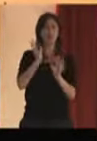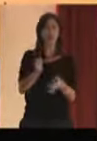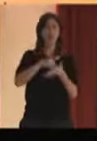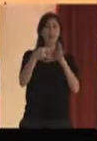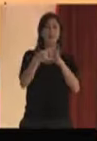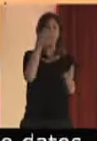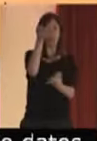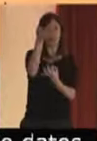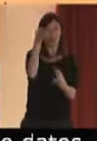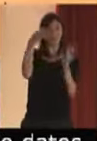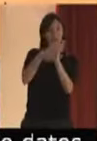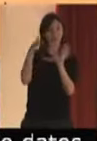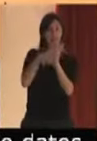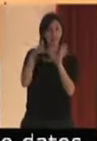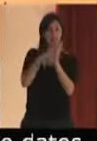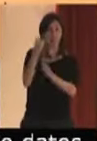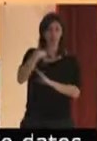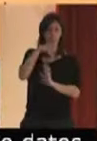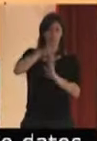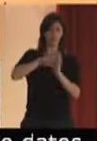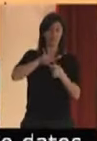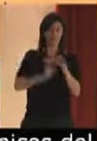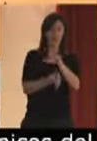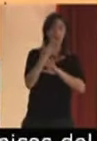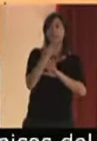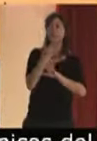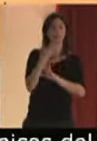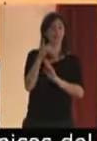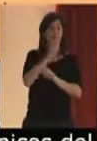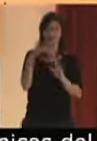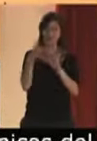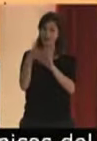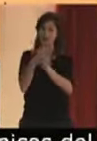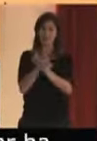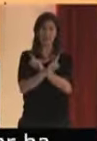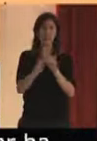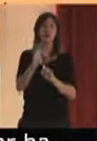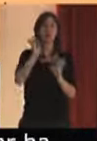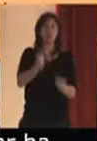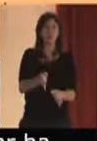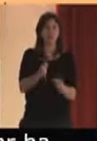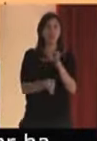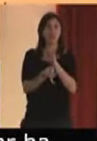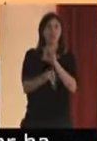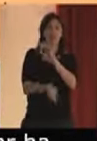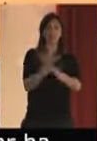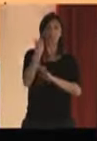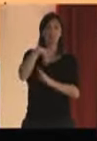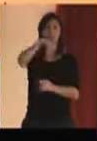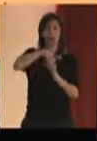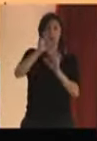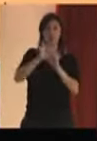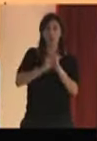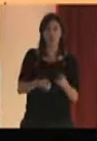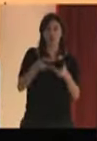sorry I did not give any technical details about the generator, because this generator uses free software,